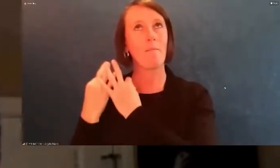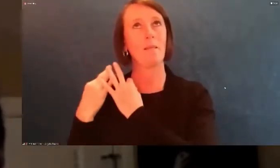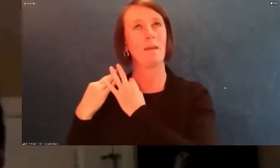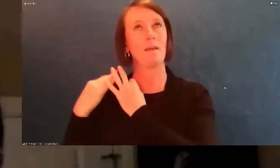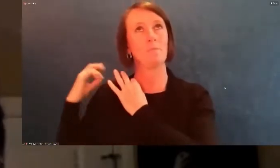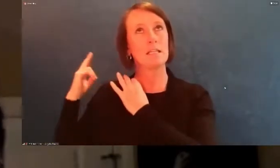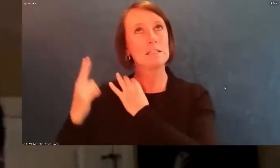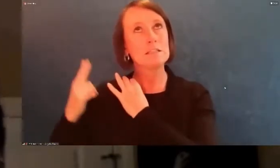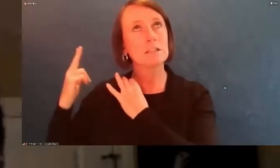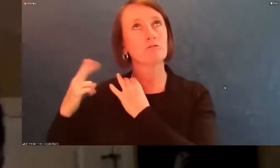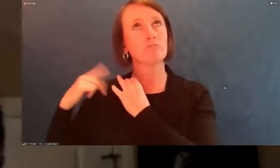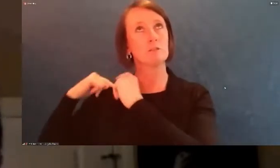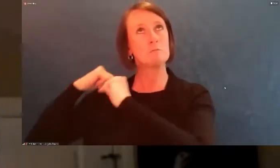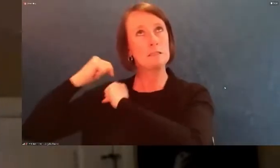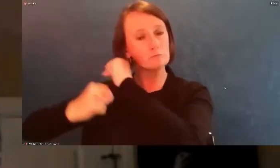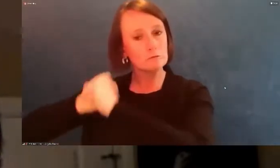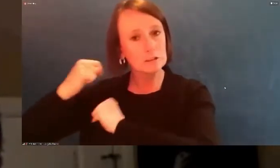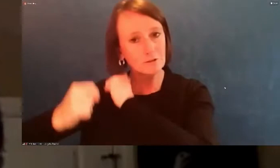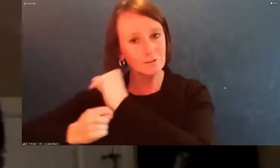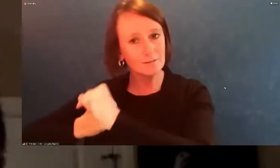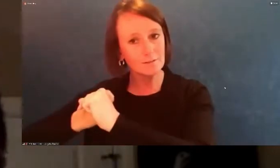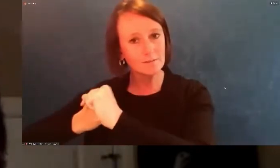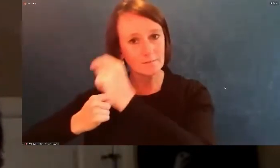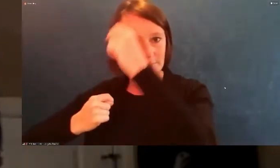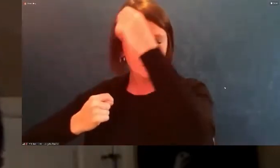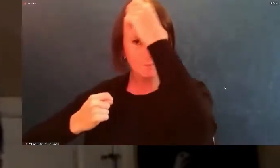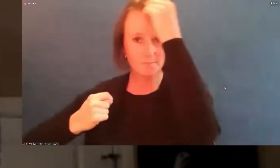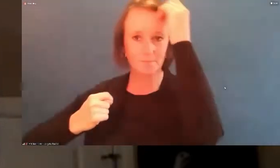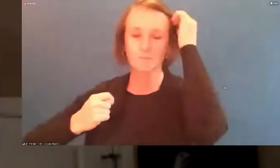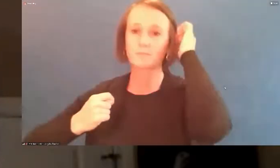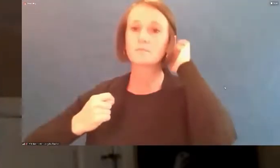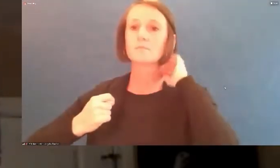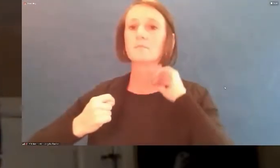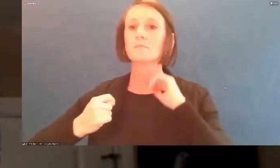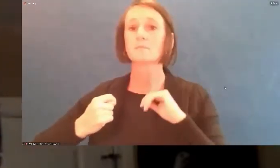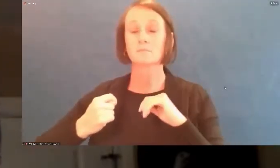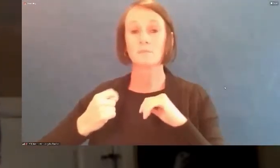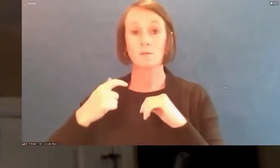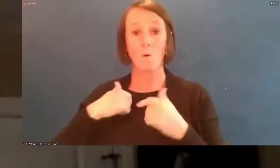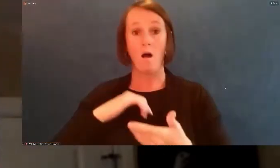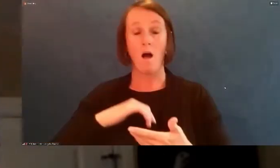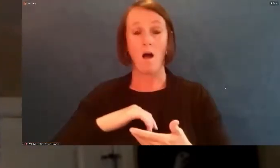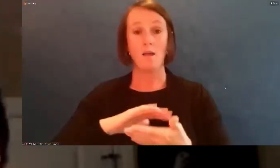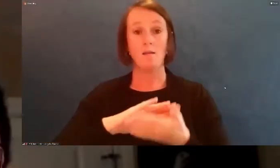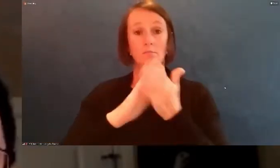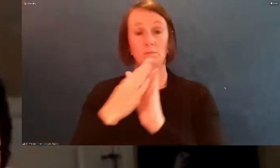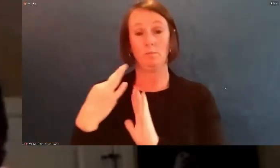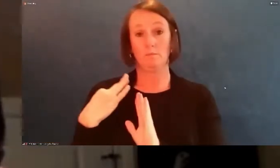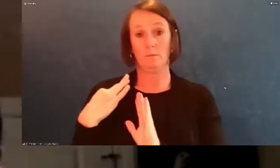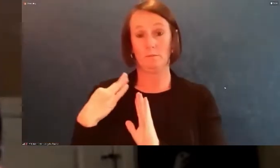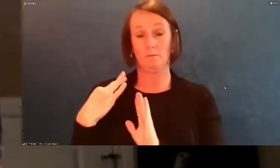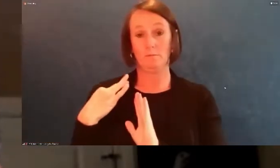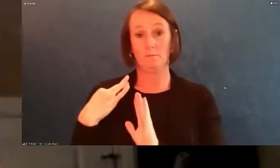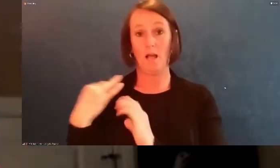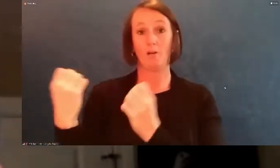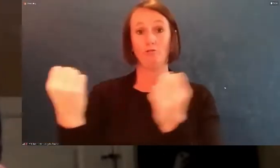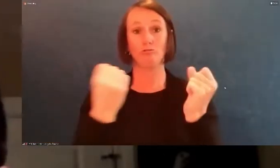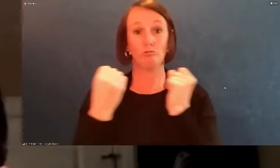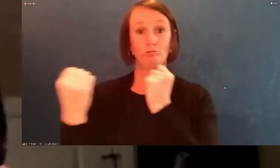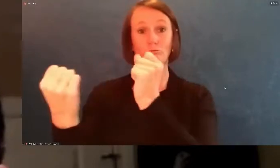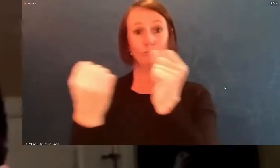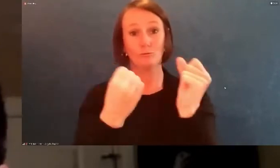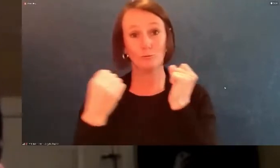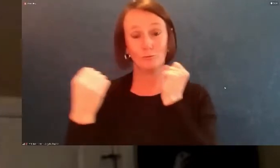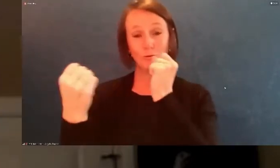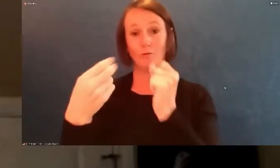man volunteering, and I ended up driving my elders around in Fort Smith. I drove the handy bus. And what that means